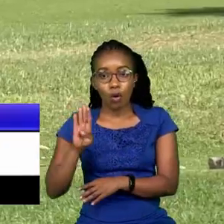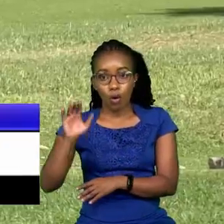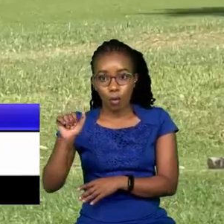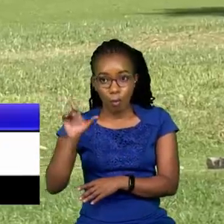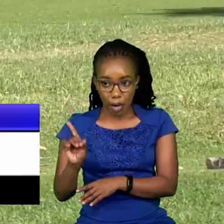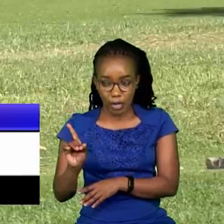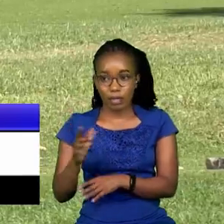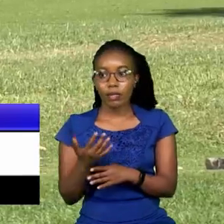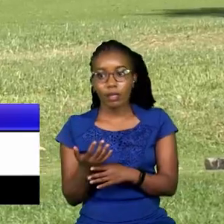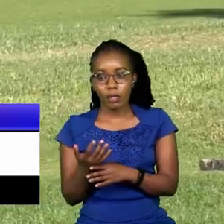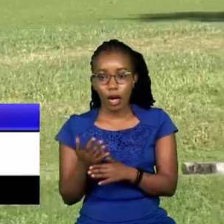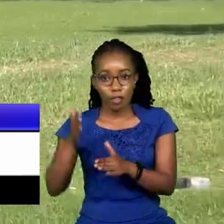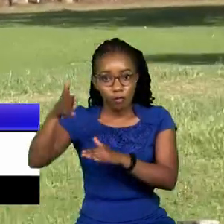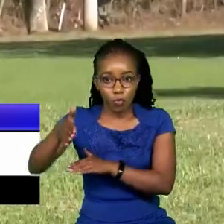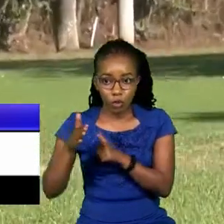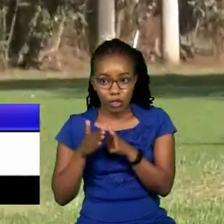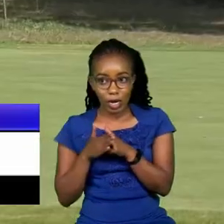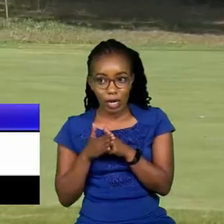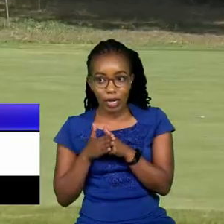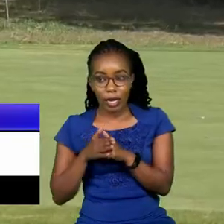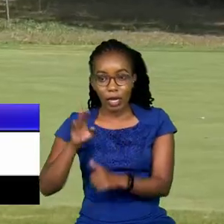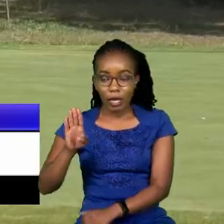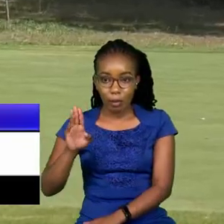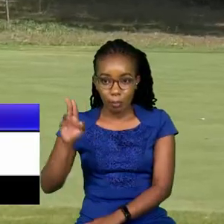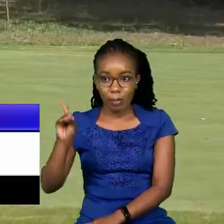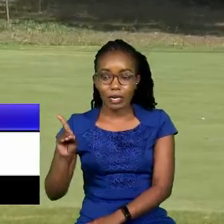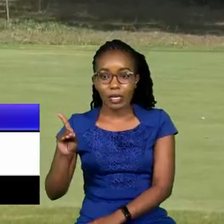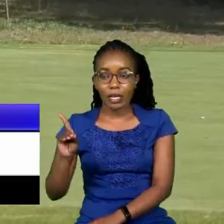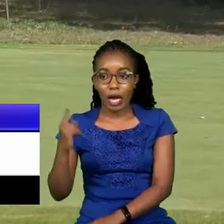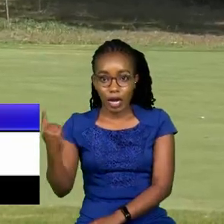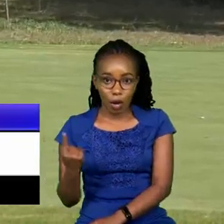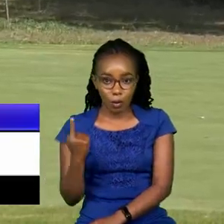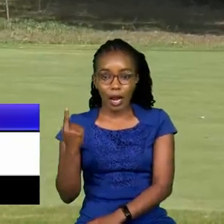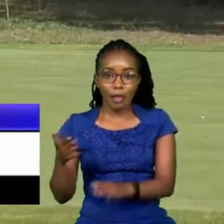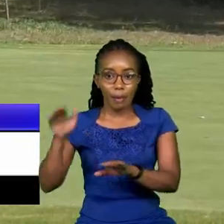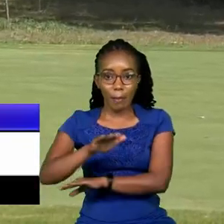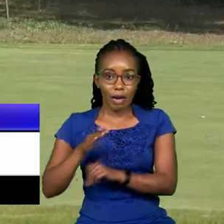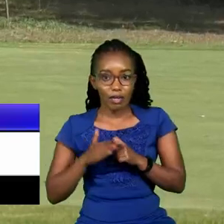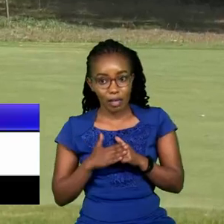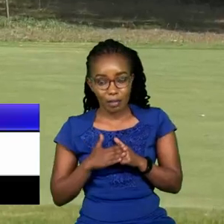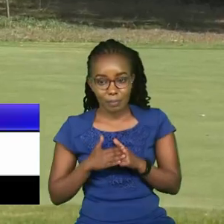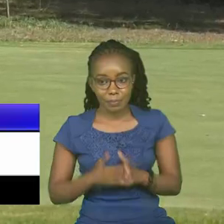and a boogie at the front nine, and only a birdie and a single boogie at the back nine.